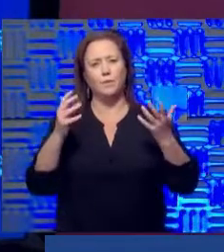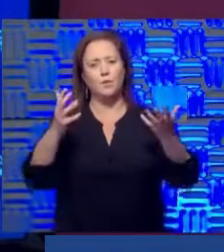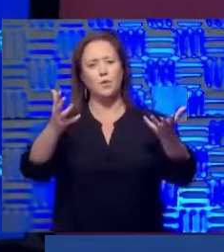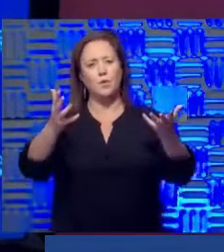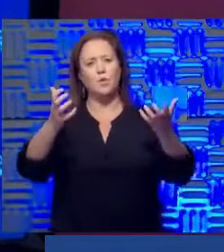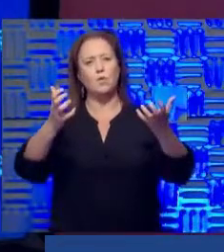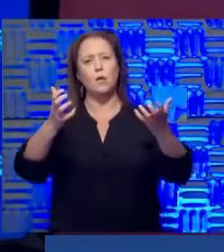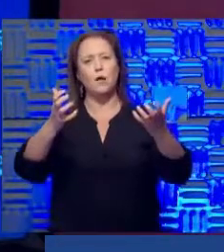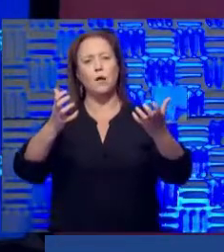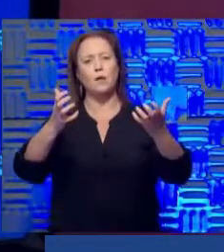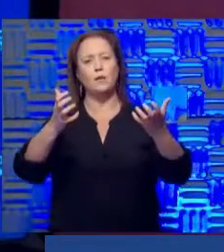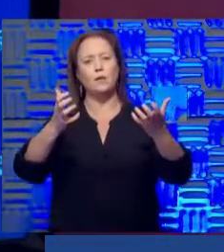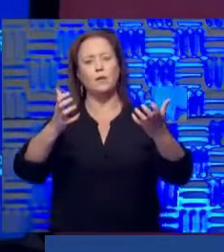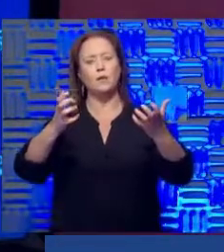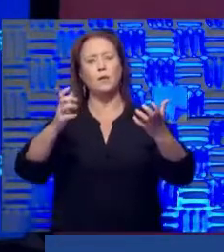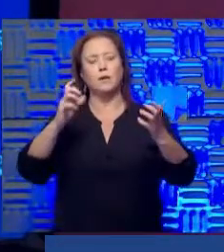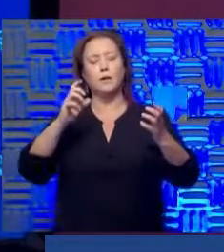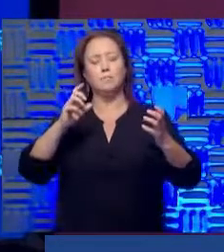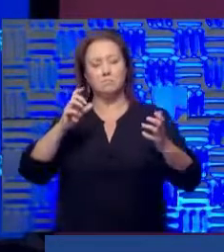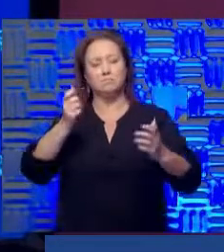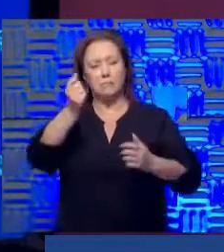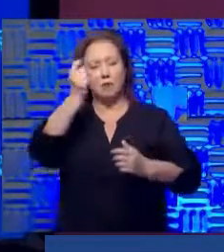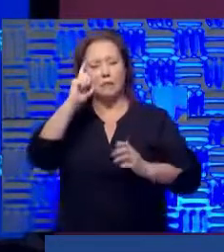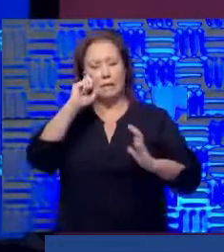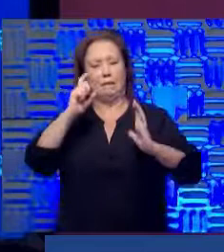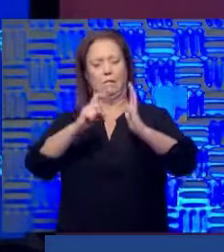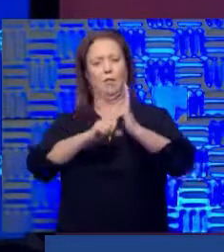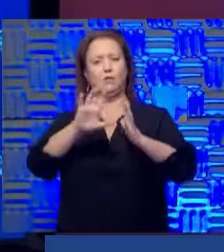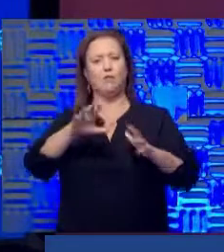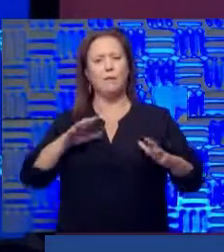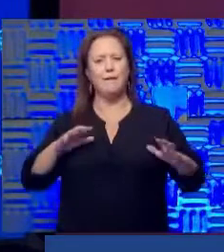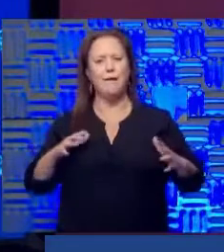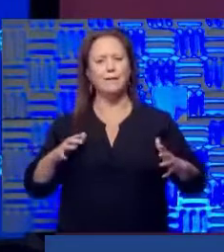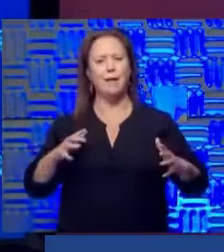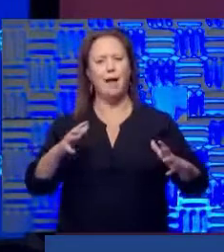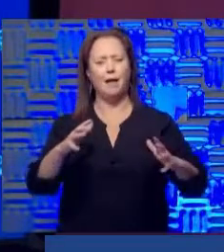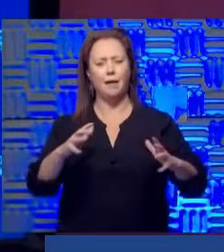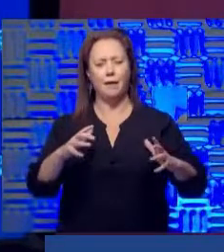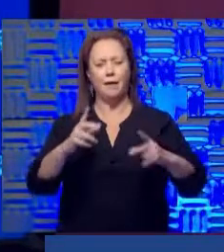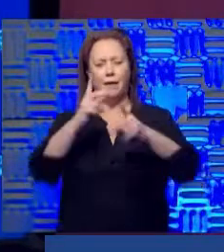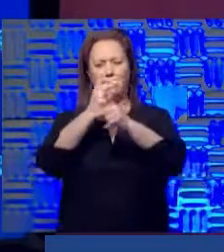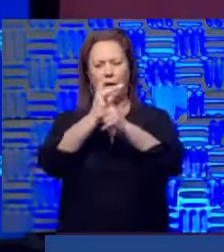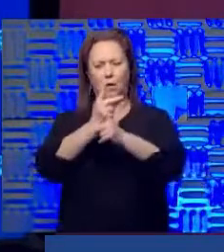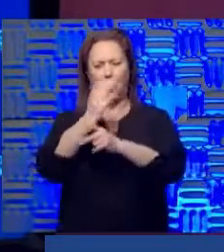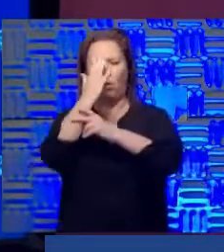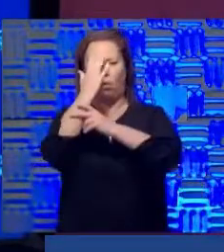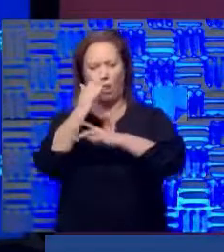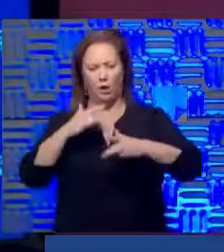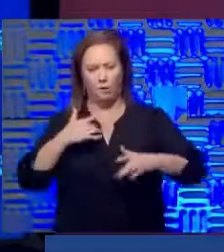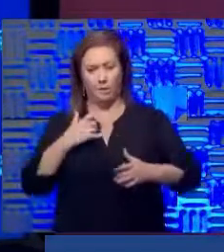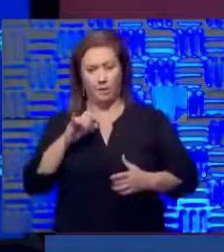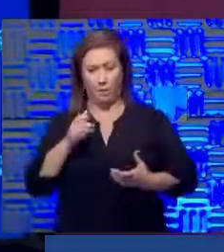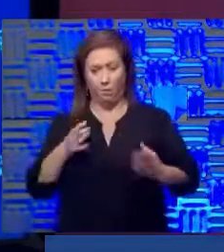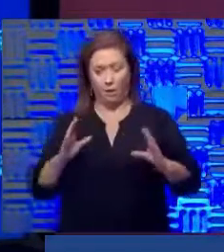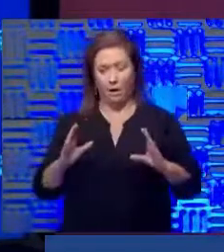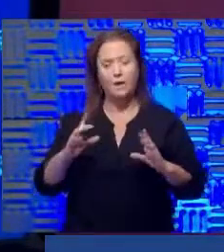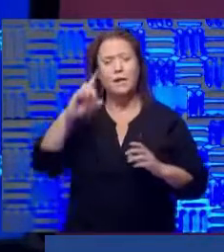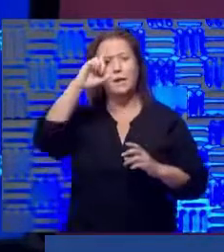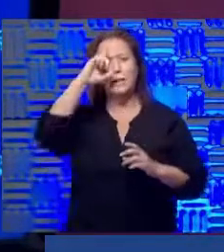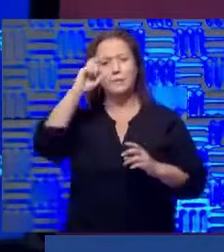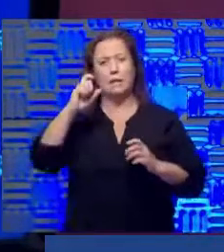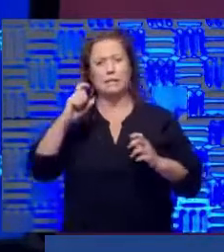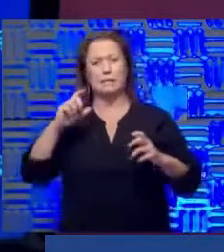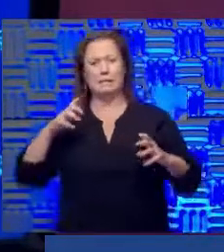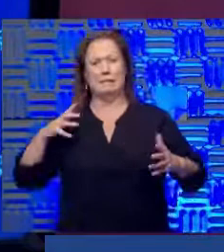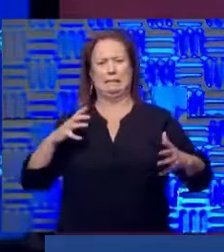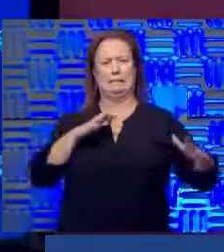You want to be looking at actually acknowledging the anxiety, trying to figure out why are you feeling the way you're feeling? Is it just because there's this frenzy